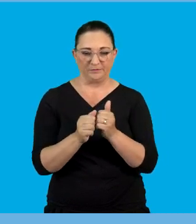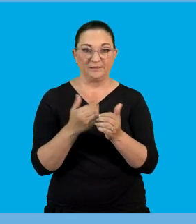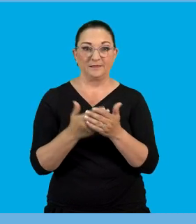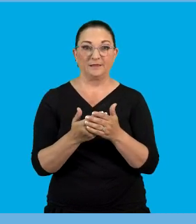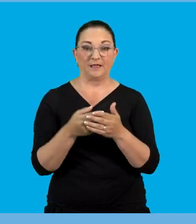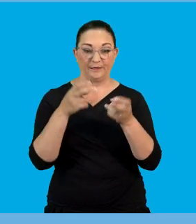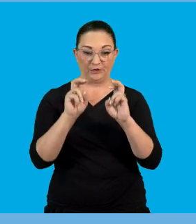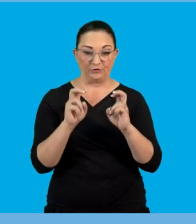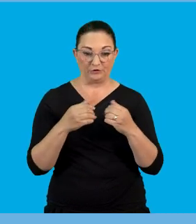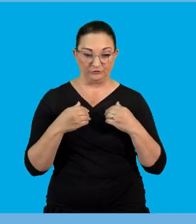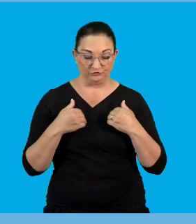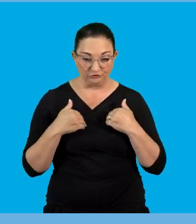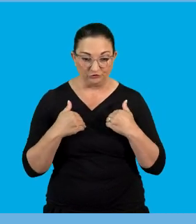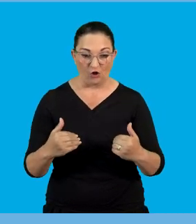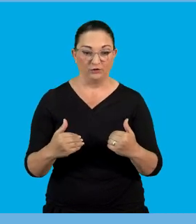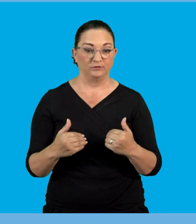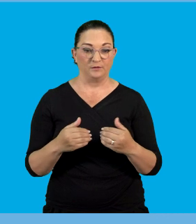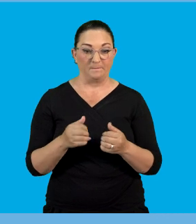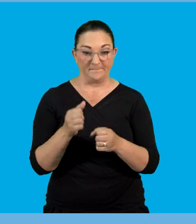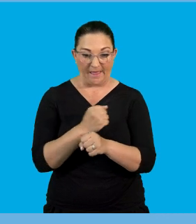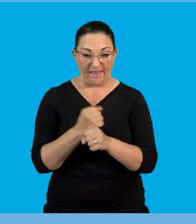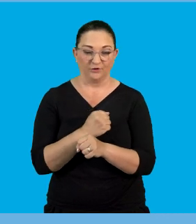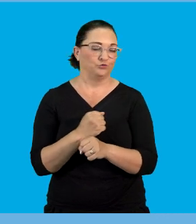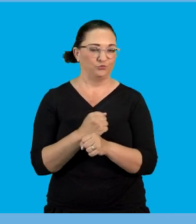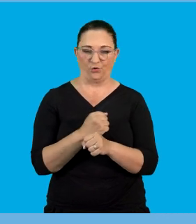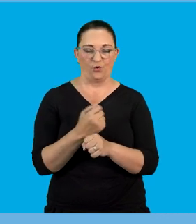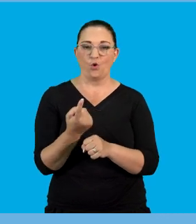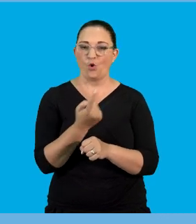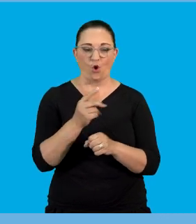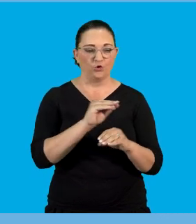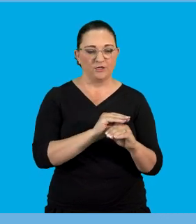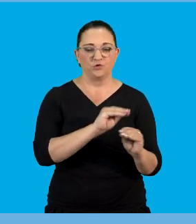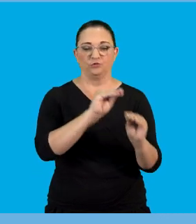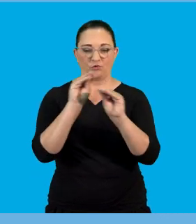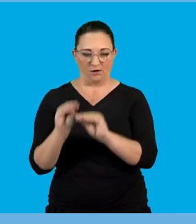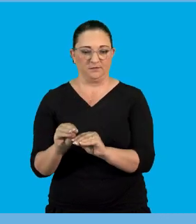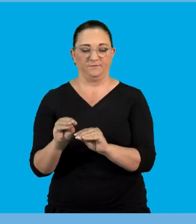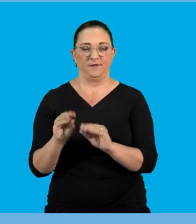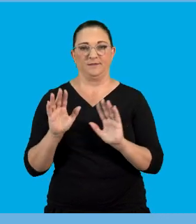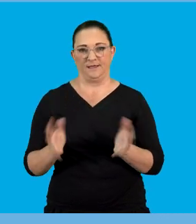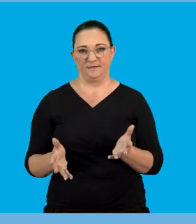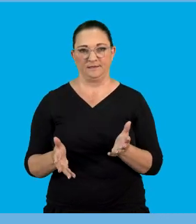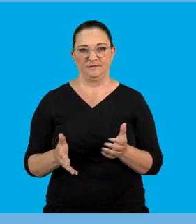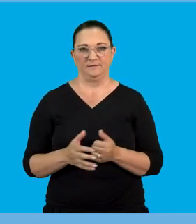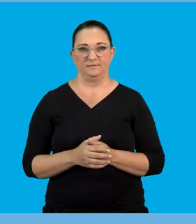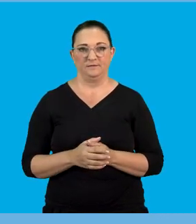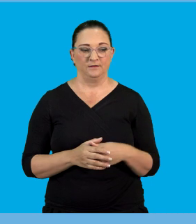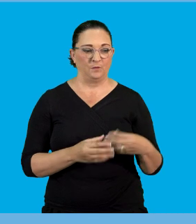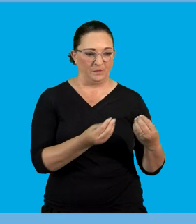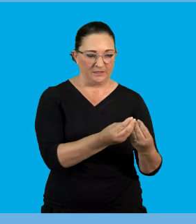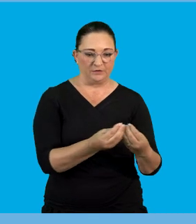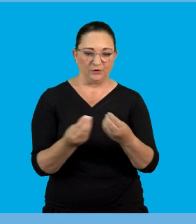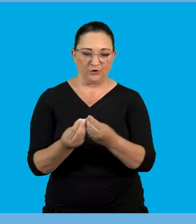not create electric charges. It just transfers electrons from one material to the other. Whenever we're rubbing